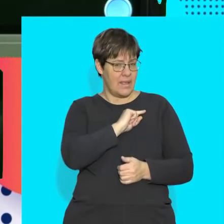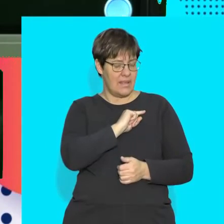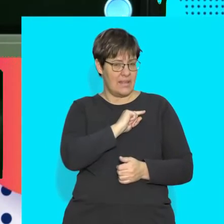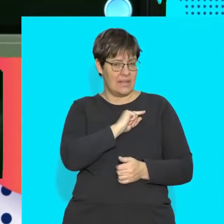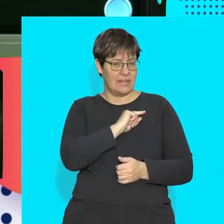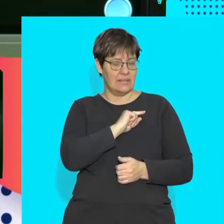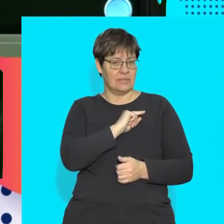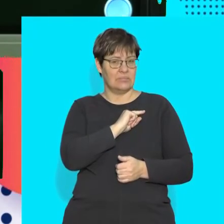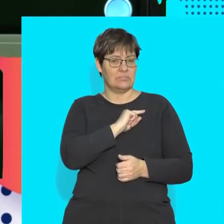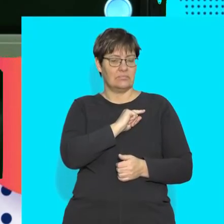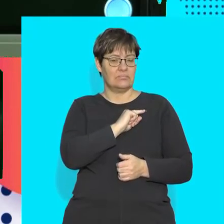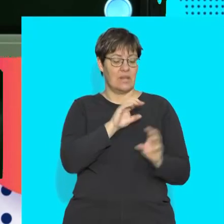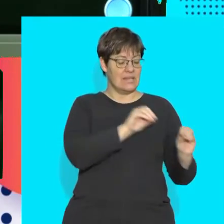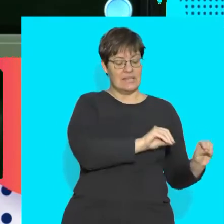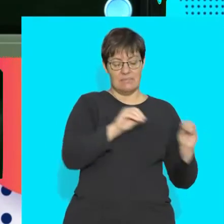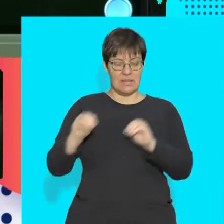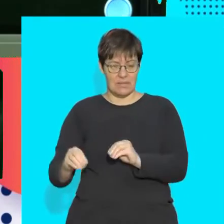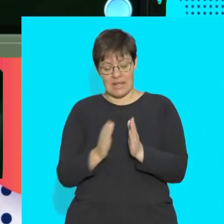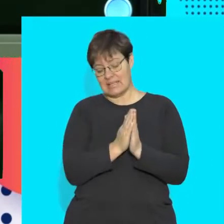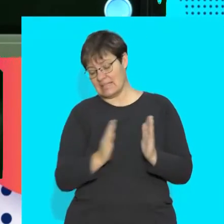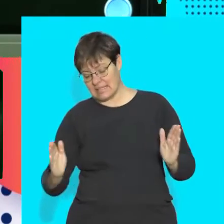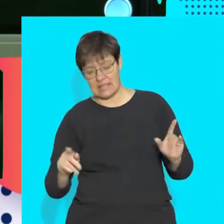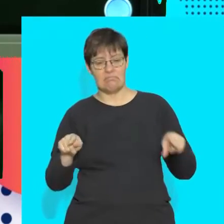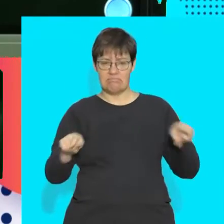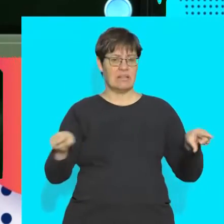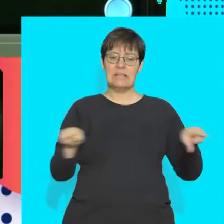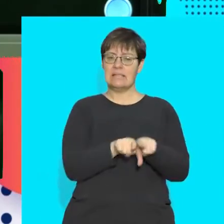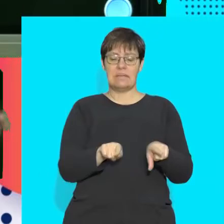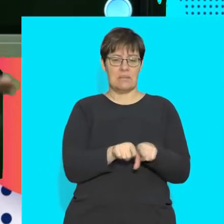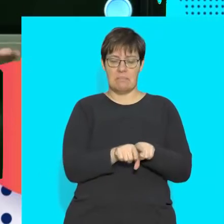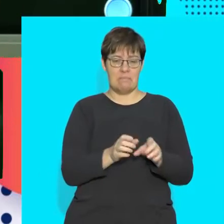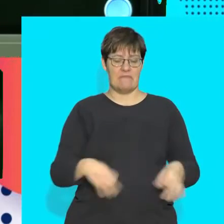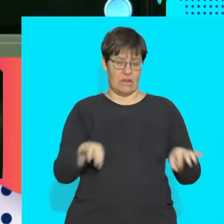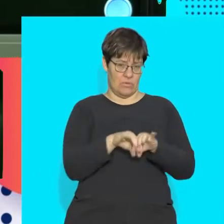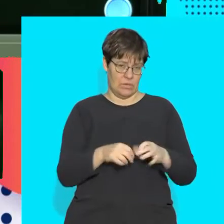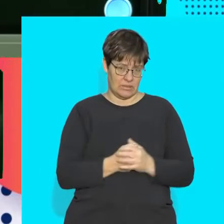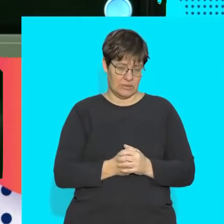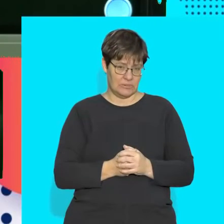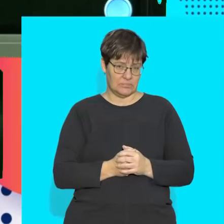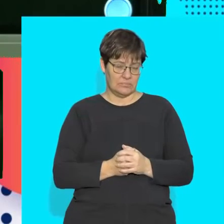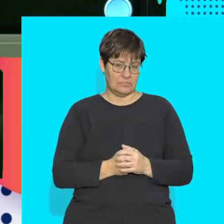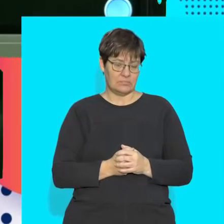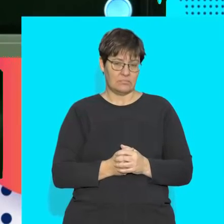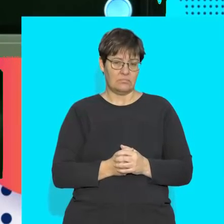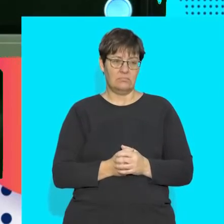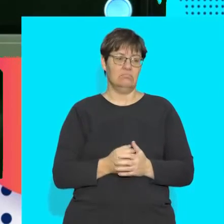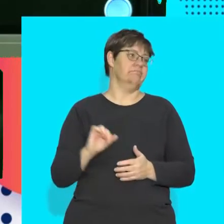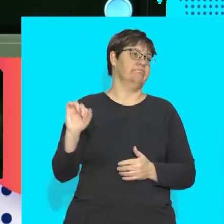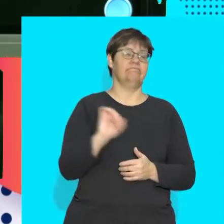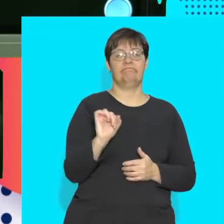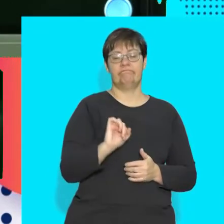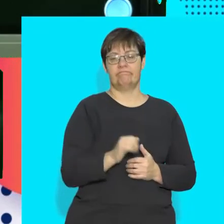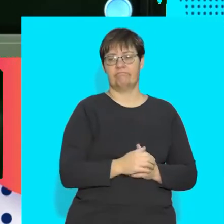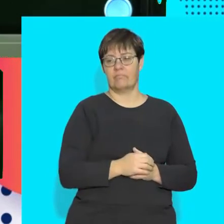Why? Because the displacement and the distance they traveled was the same value. It's not a case of the